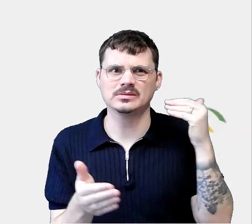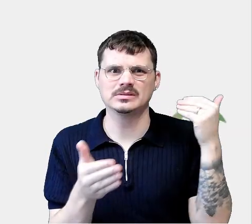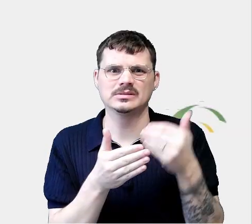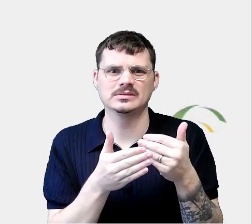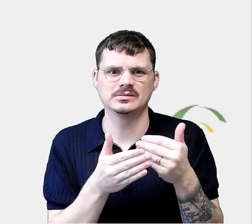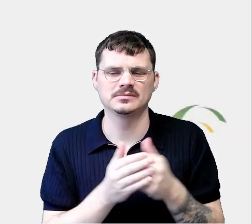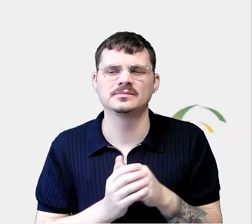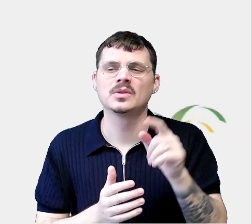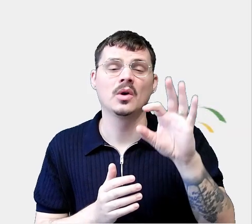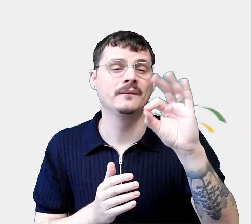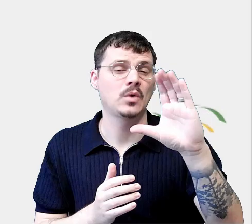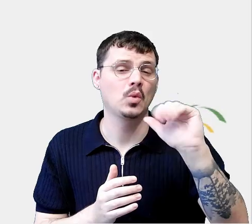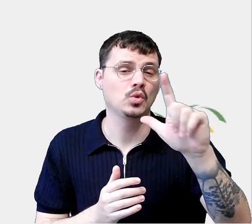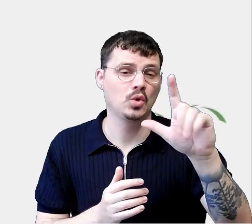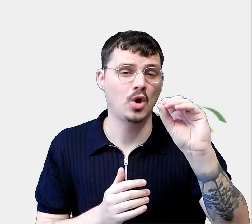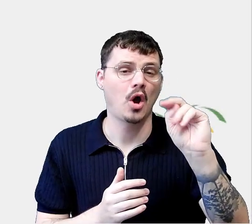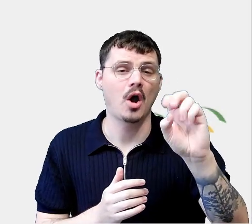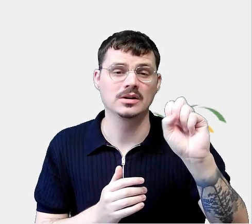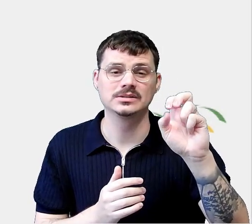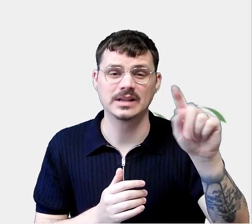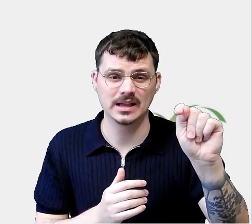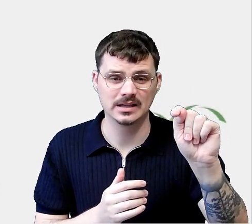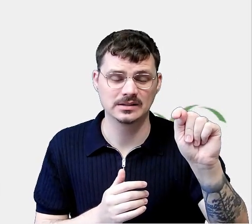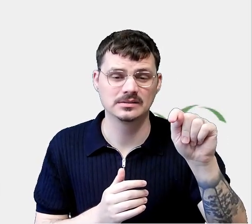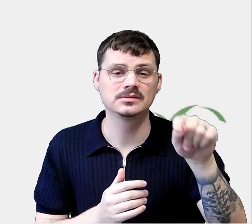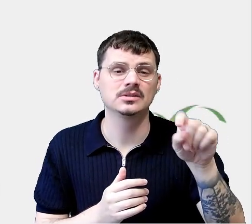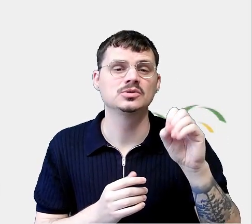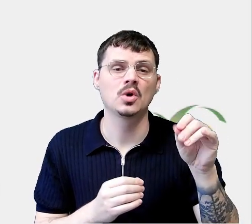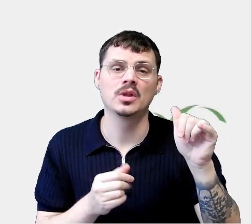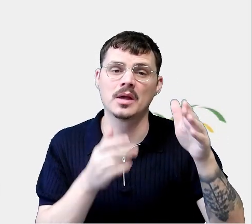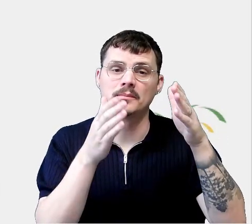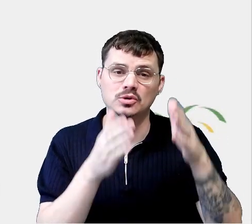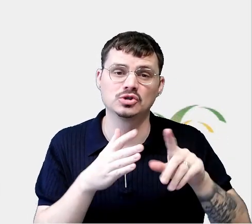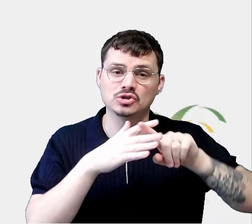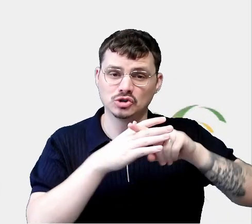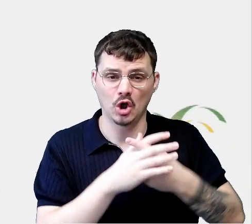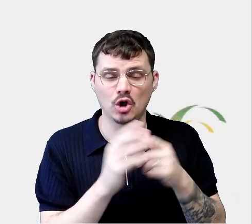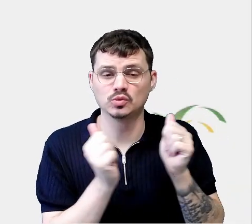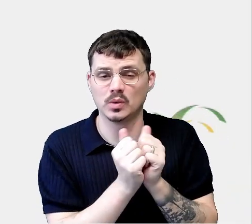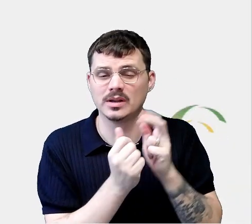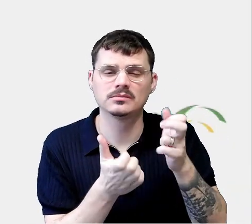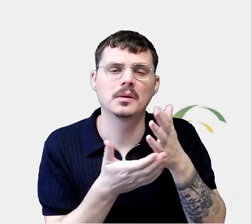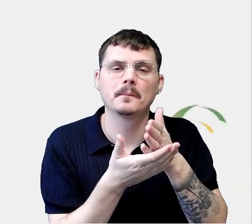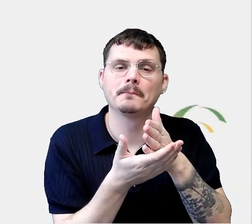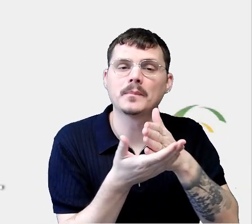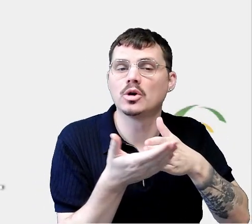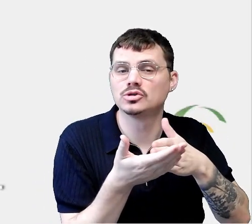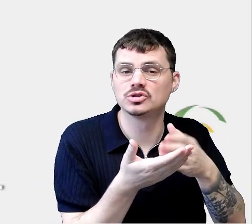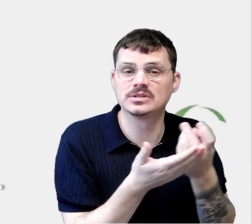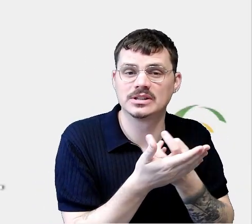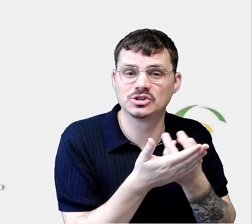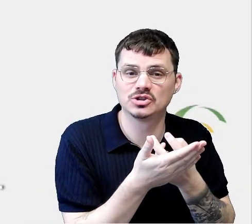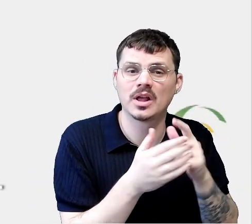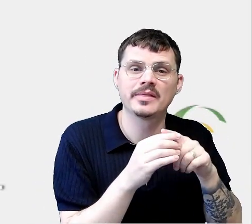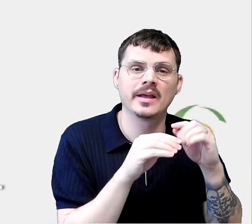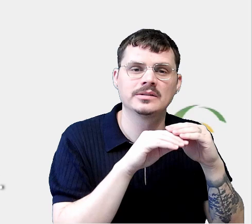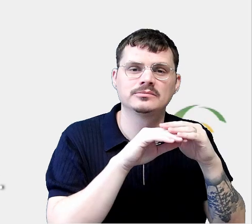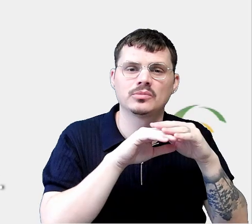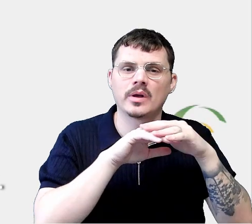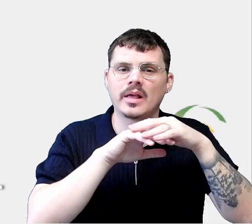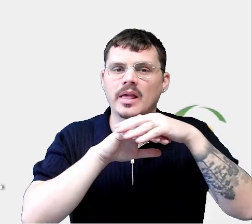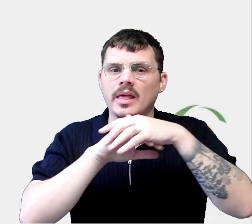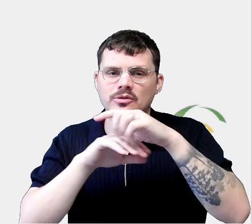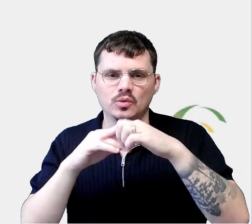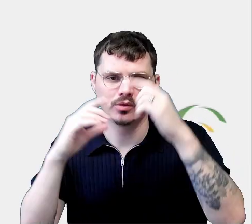There's focal onset with secondary generalization. So a person starts with a partial seizure, which then spreads over the